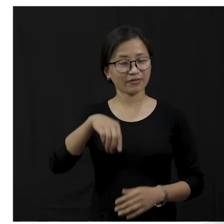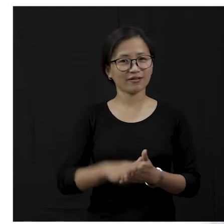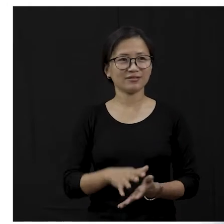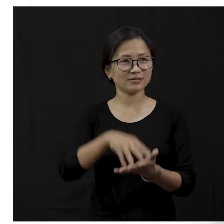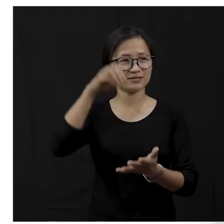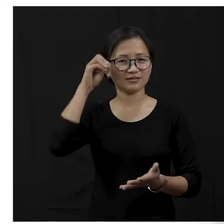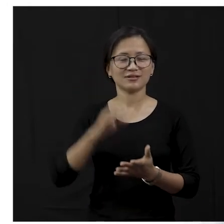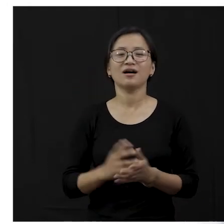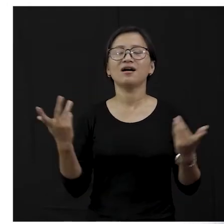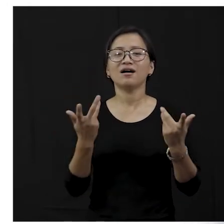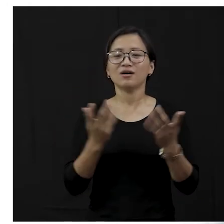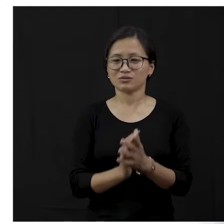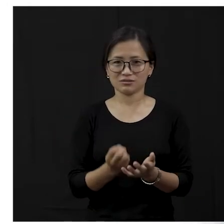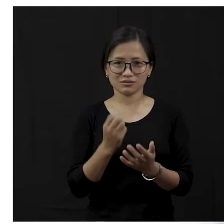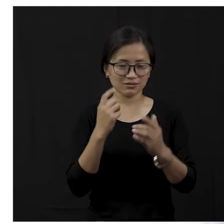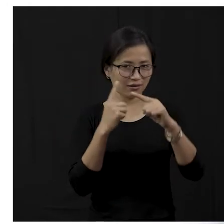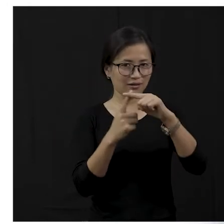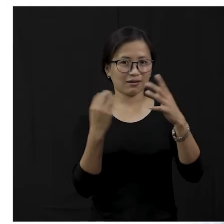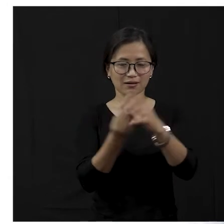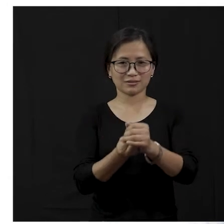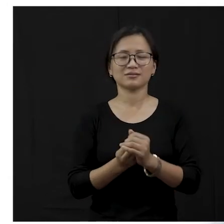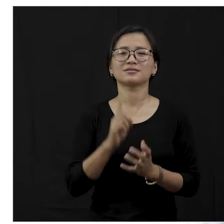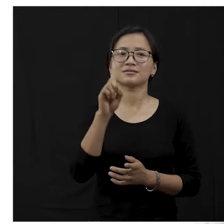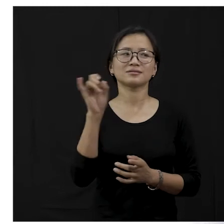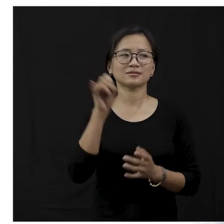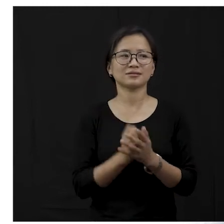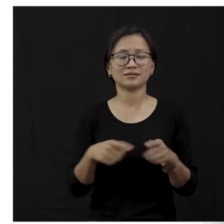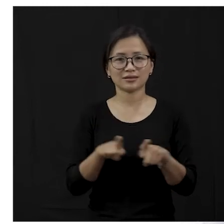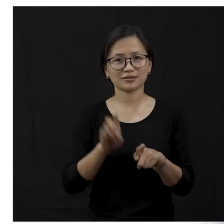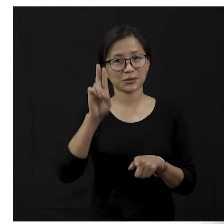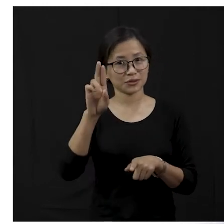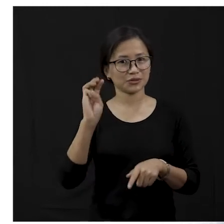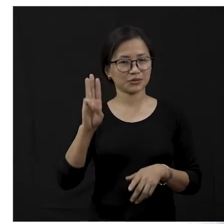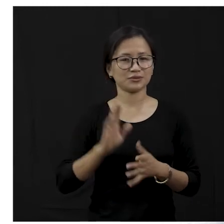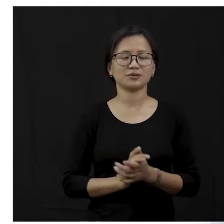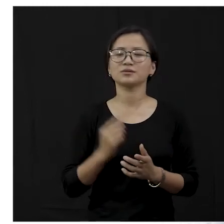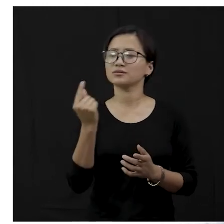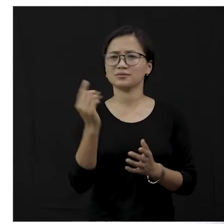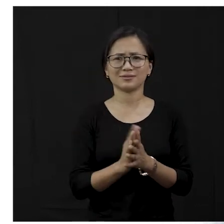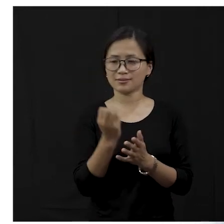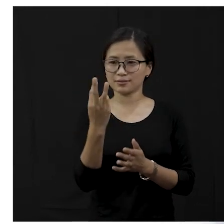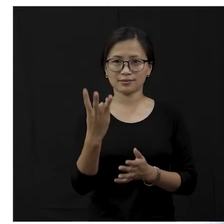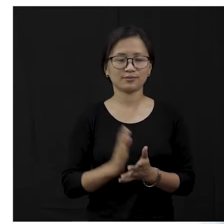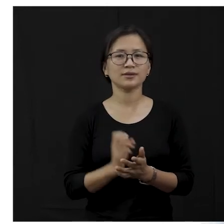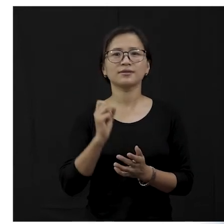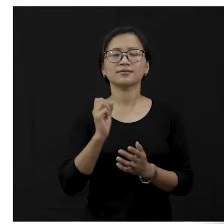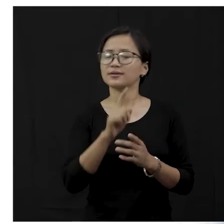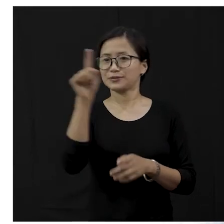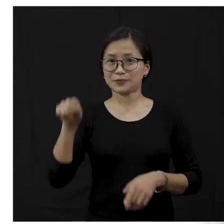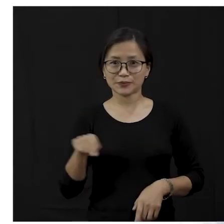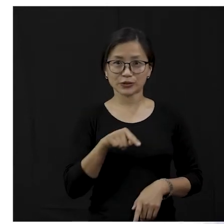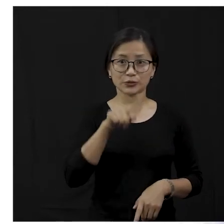let's learn how to add 16 and 23 by using a number square.